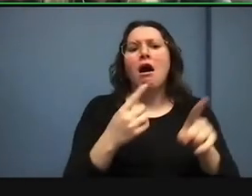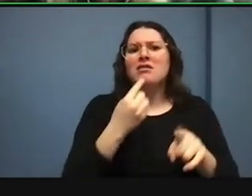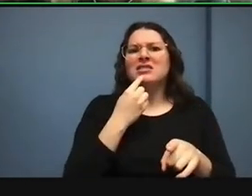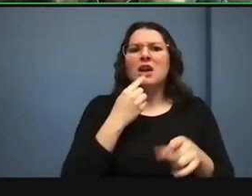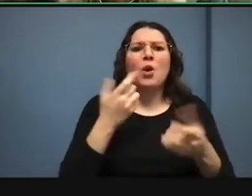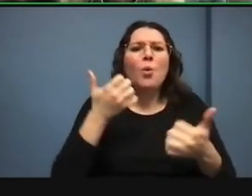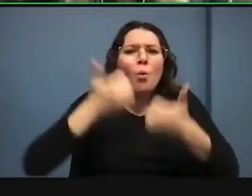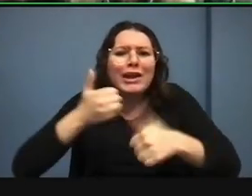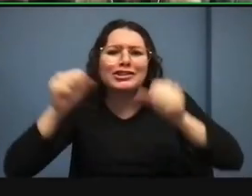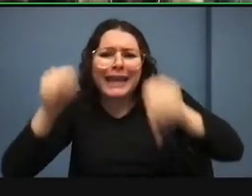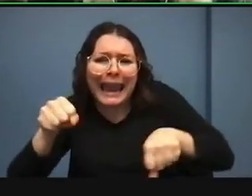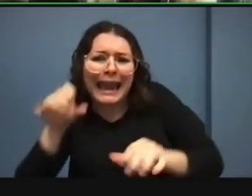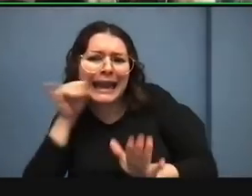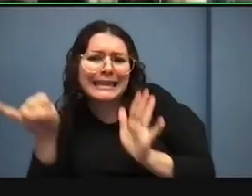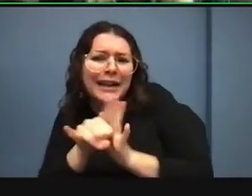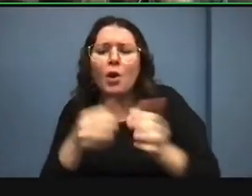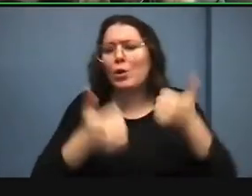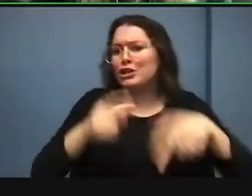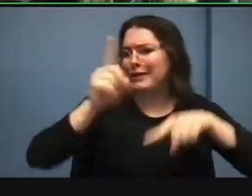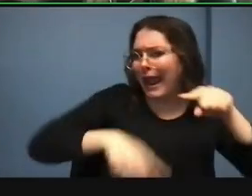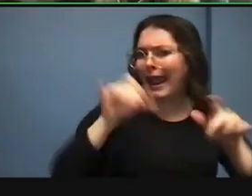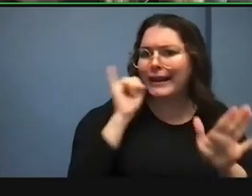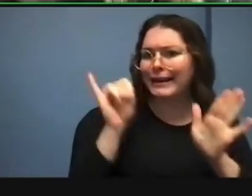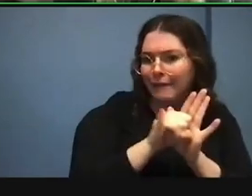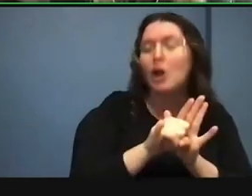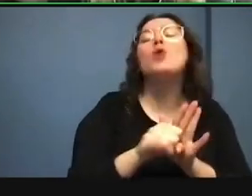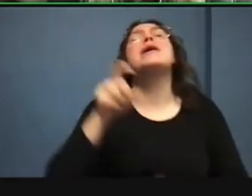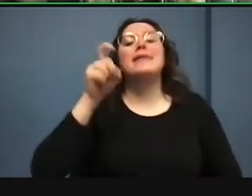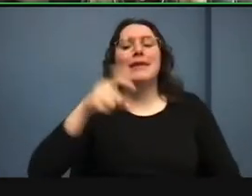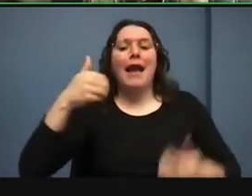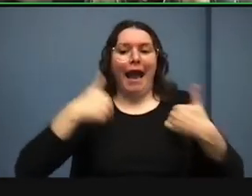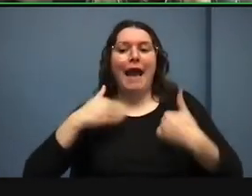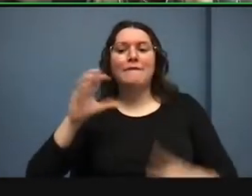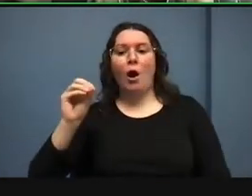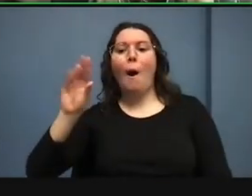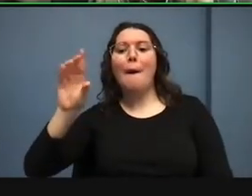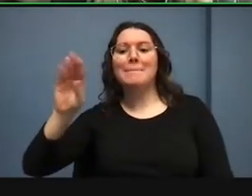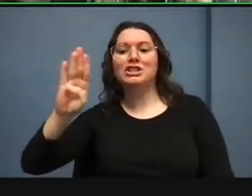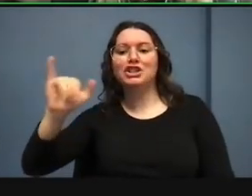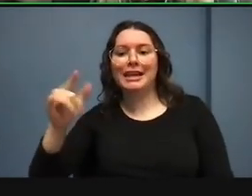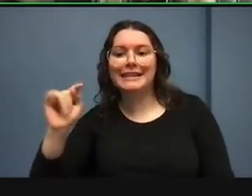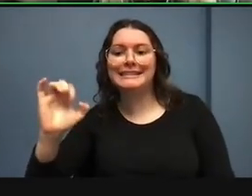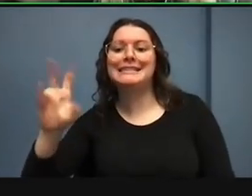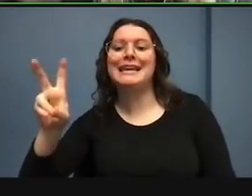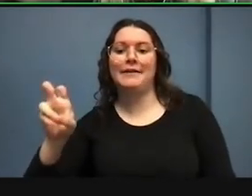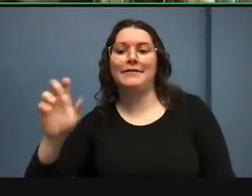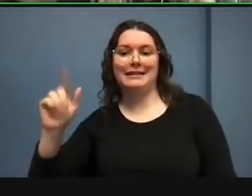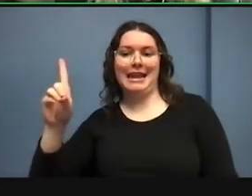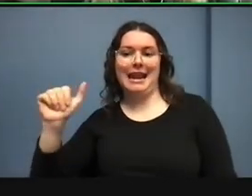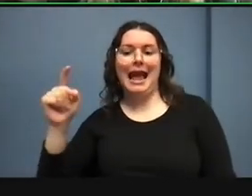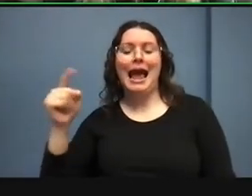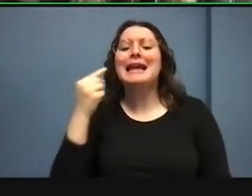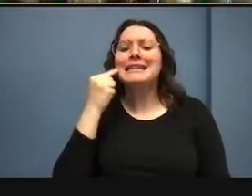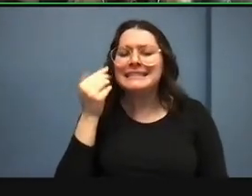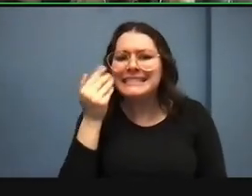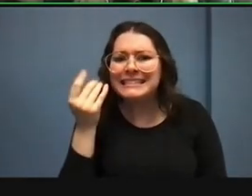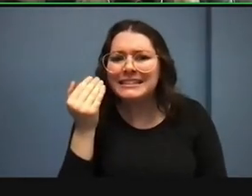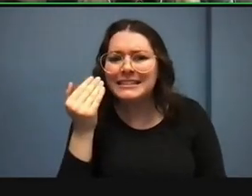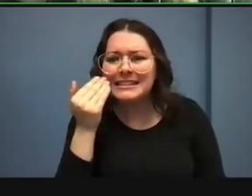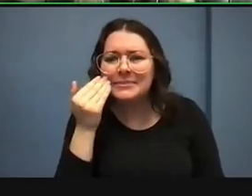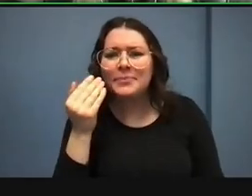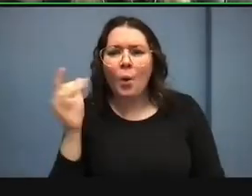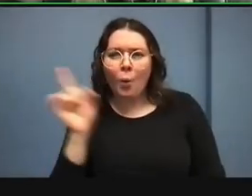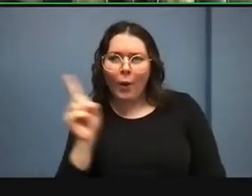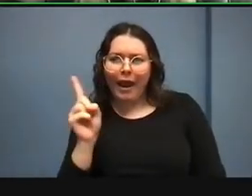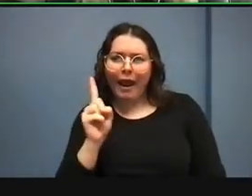identify. So we need to have objective data. I need to know where the strengths lie and where the areas